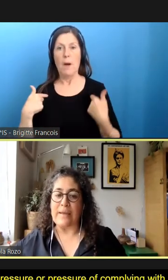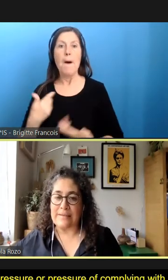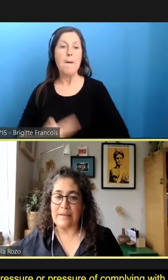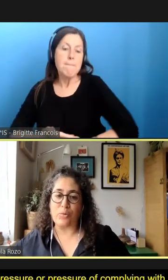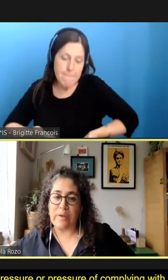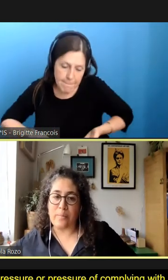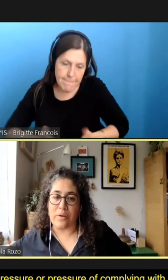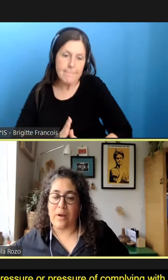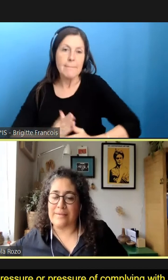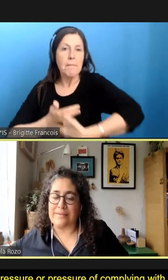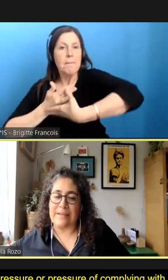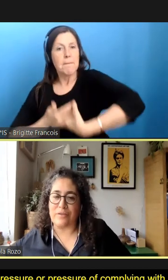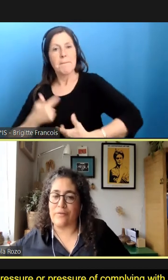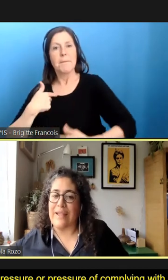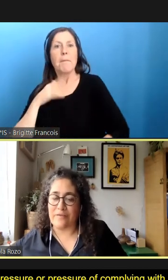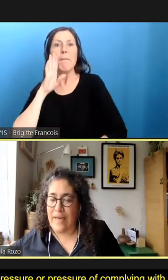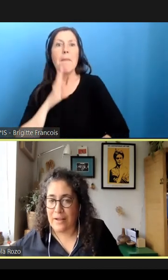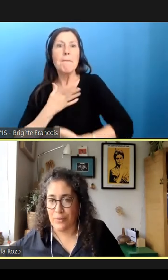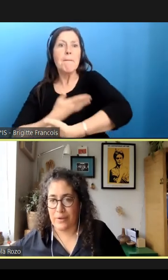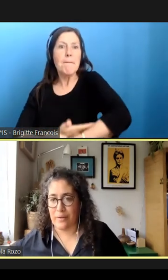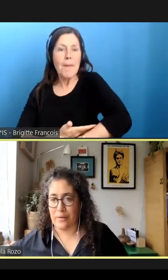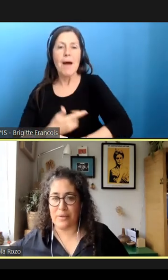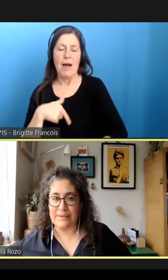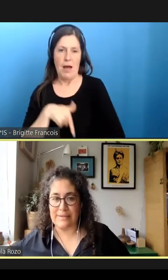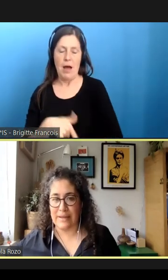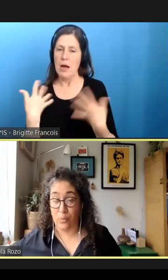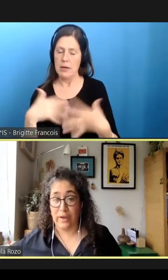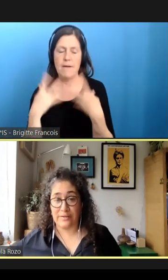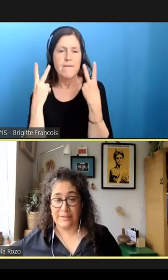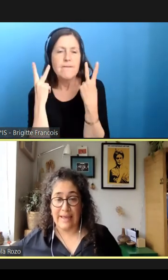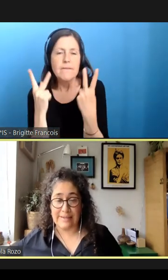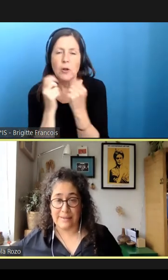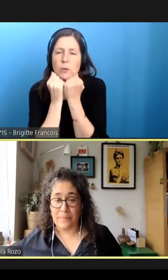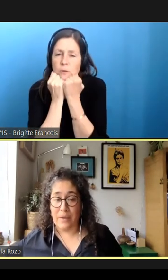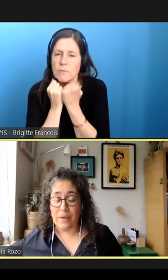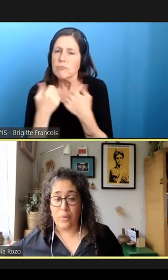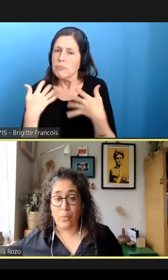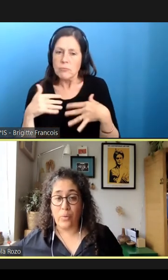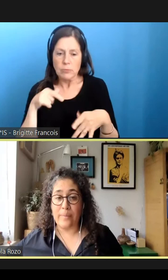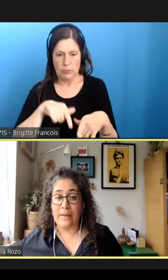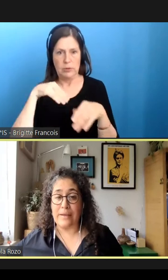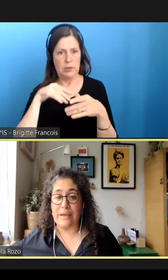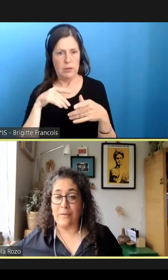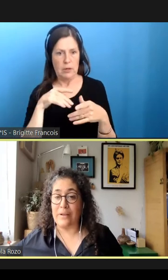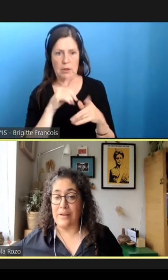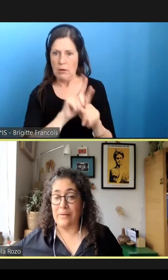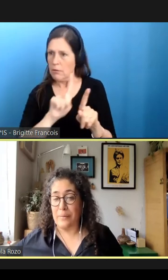especially single women are seen as of less value in the community and the wider society.